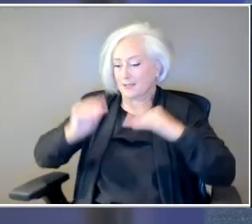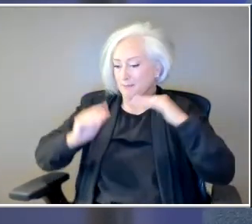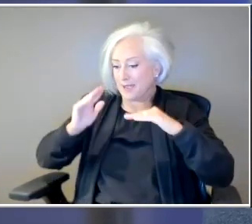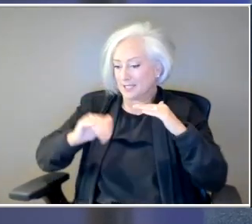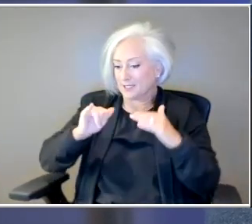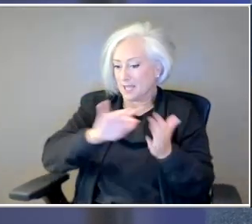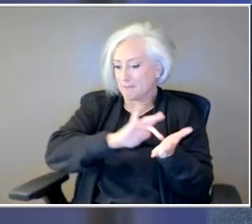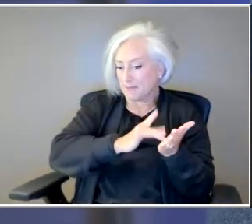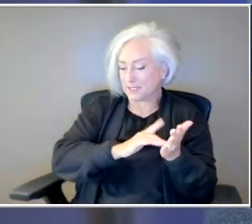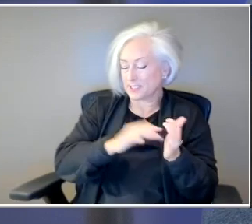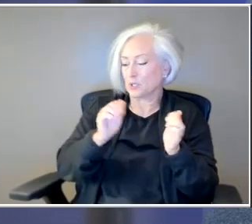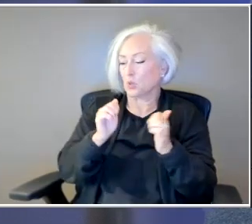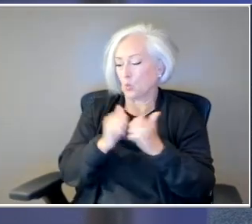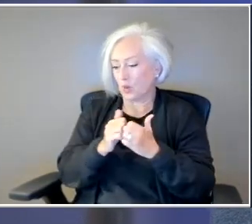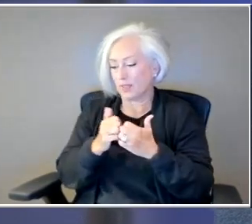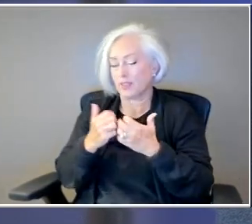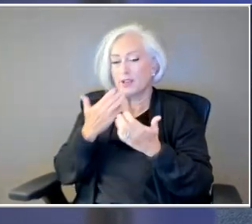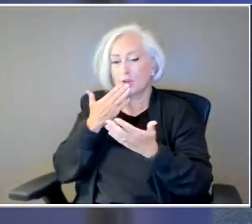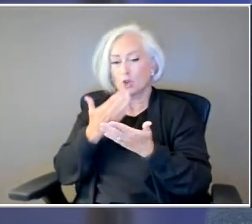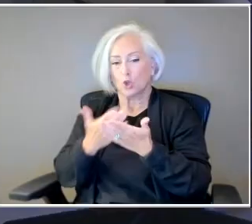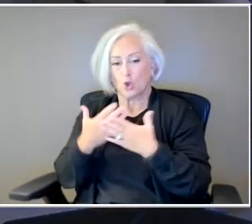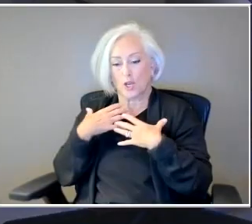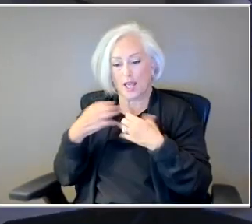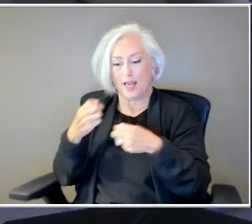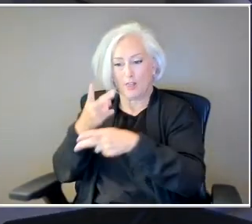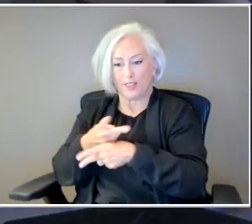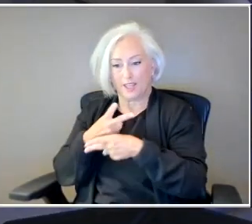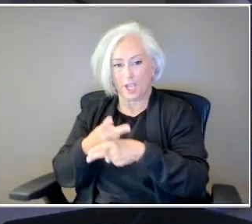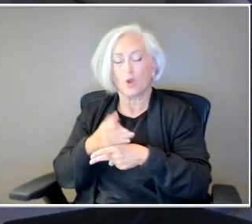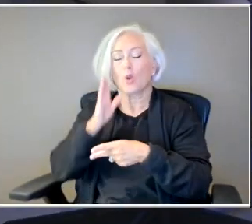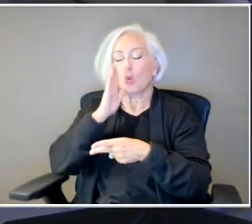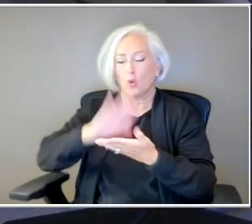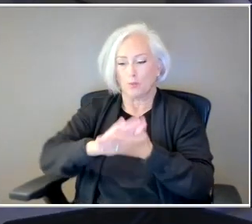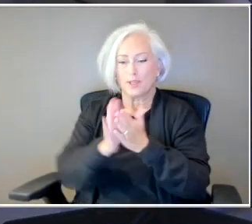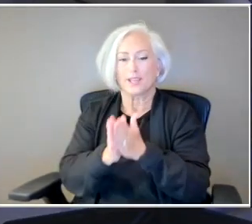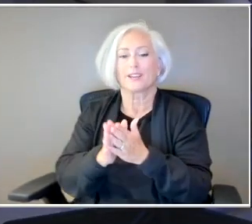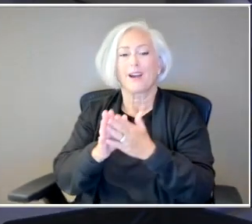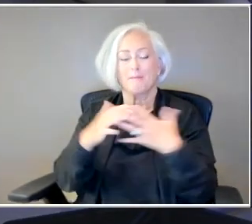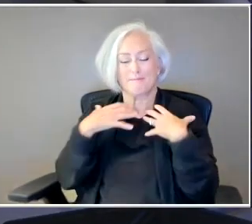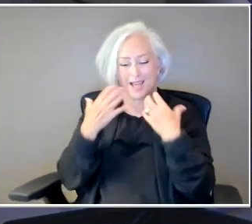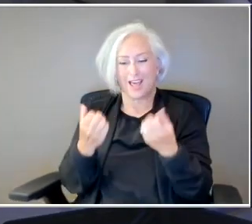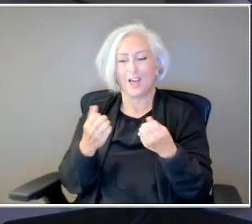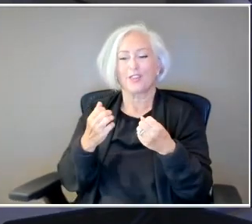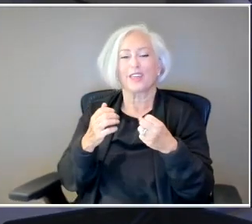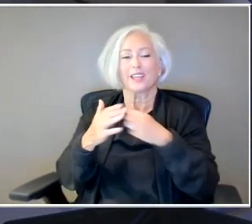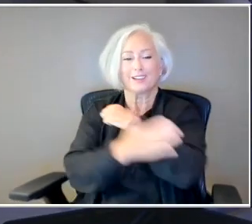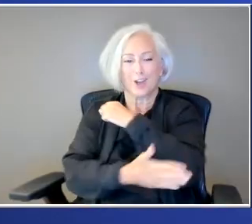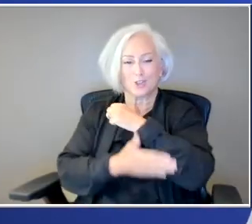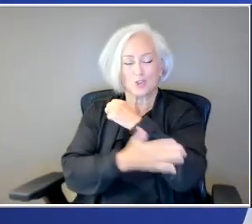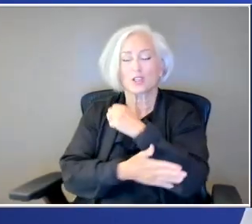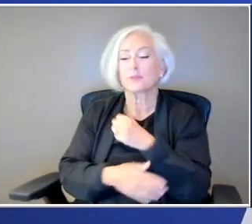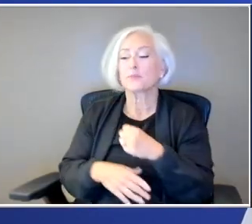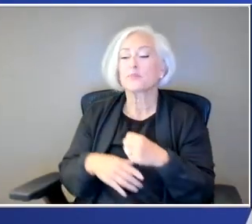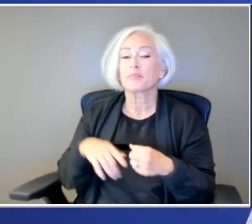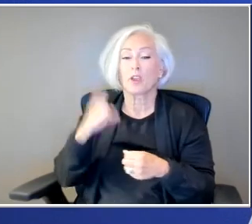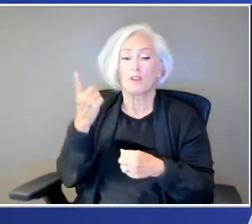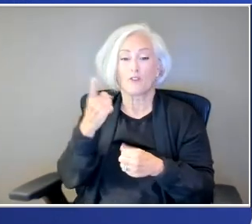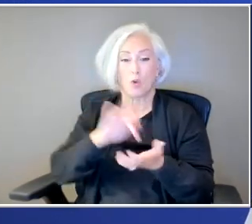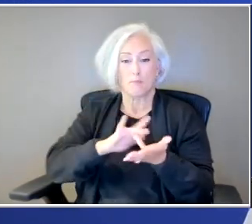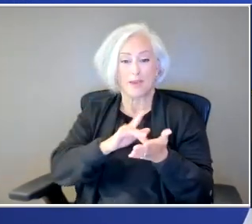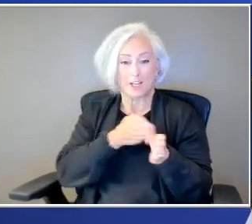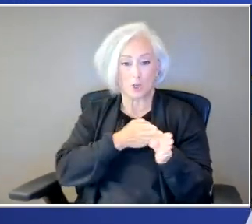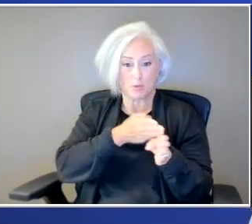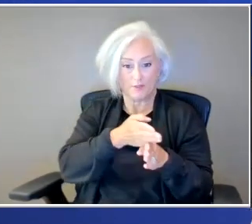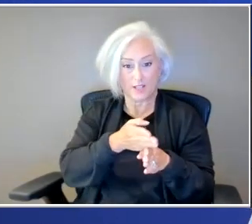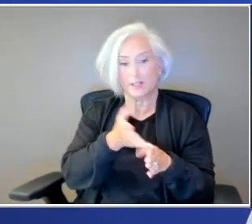to help us become a much healthier country. Dr. Finkel, wrap us up. What's the takeaway? I have one for medical professionals. I really want to, since this talk